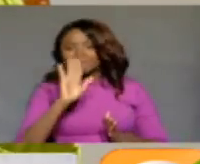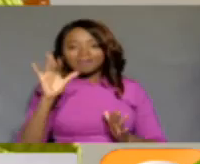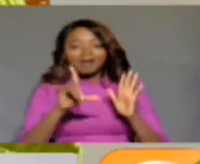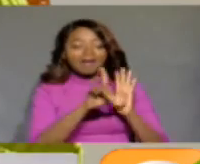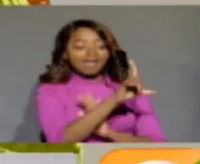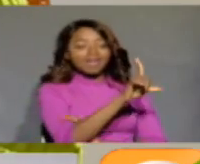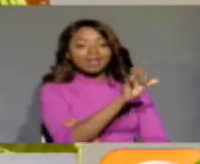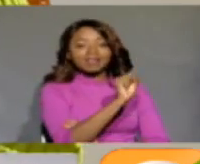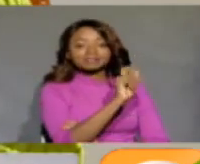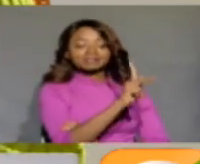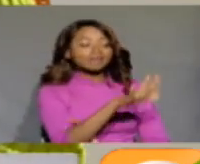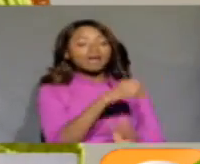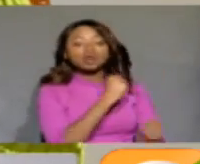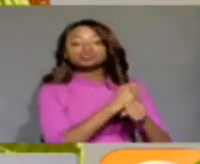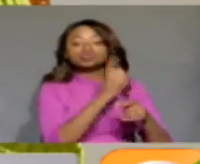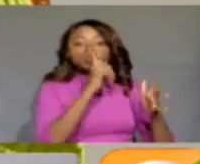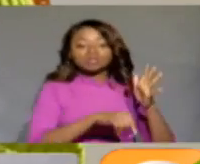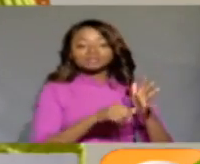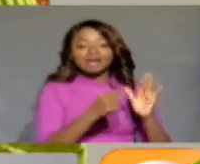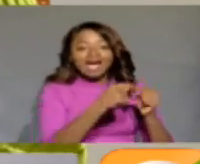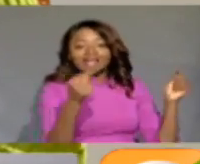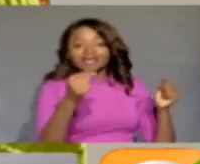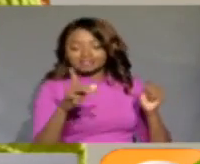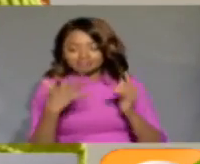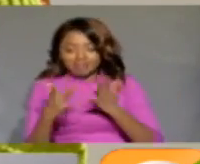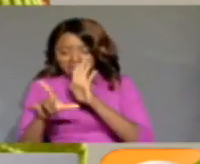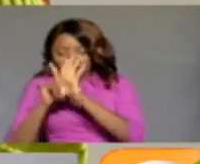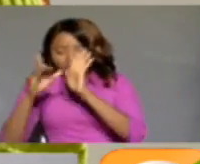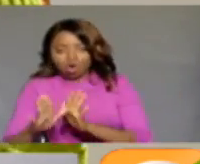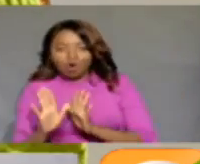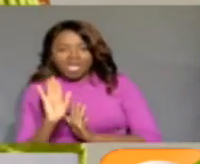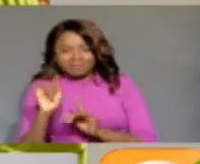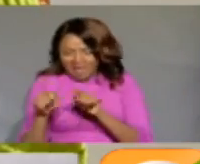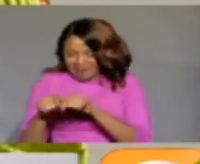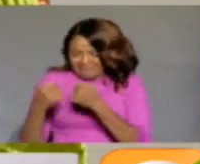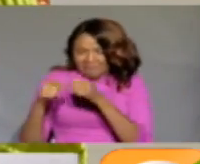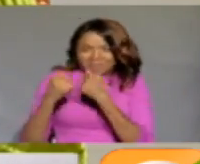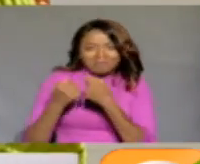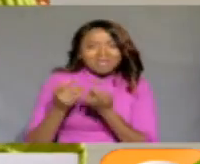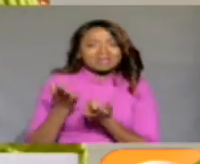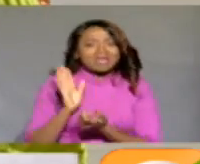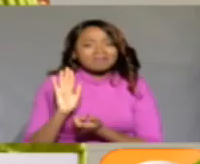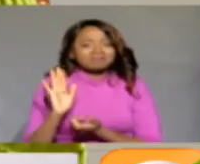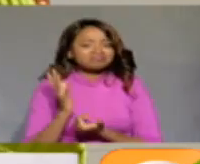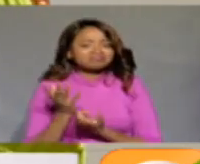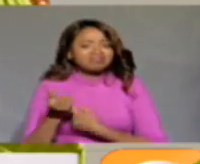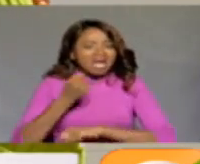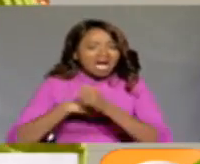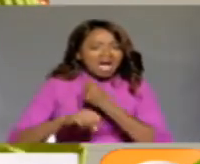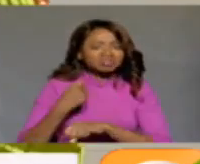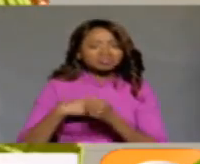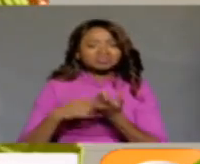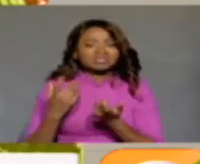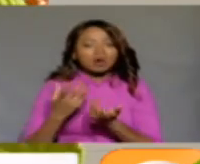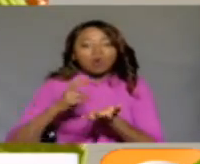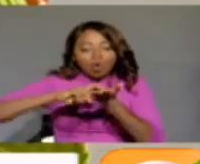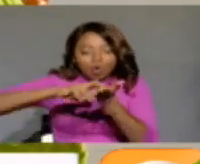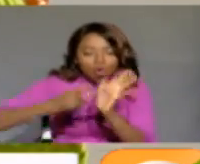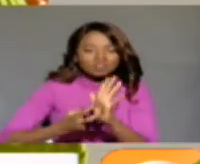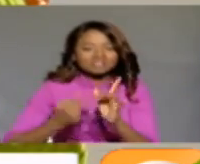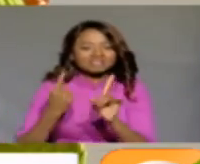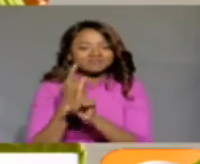Law Society taken against lawyers who have drafted the hundreds and hundreds of faulty contracts that